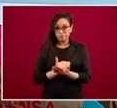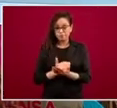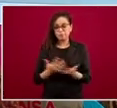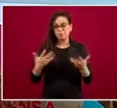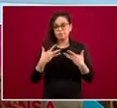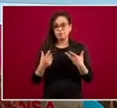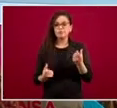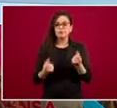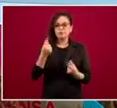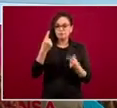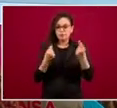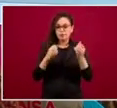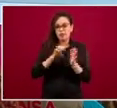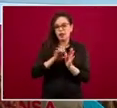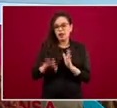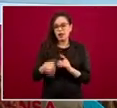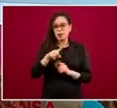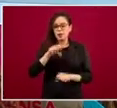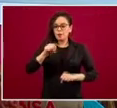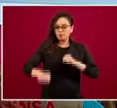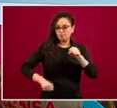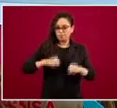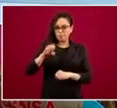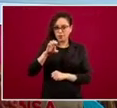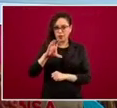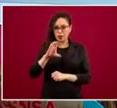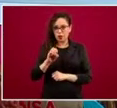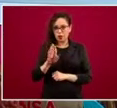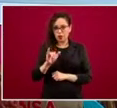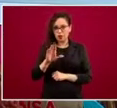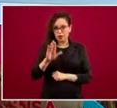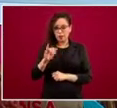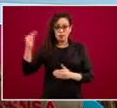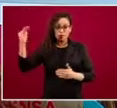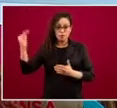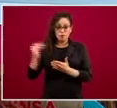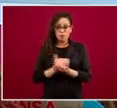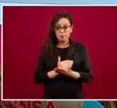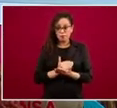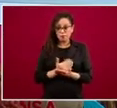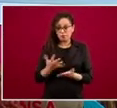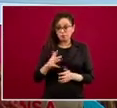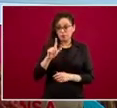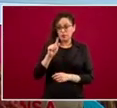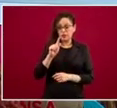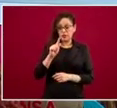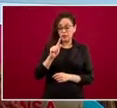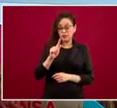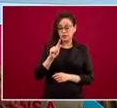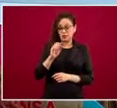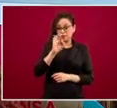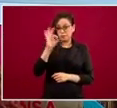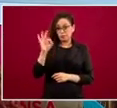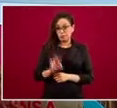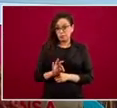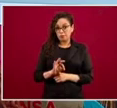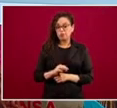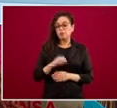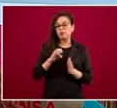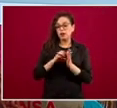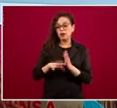of decrease in mobility. For the case of bikes, it's been